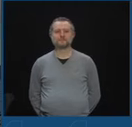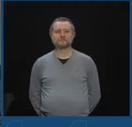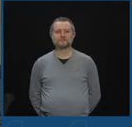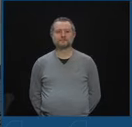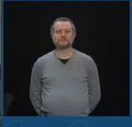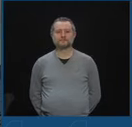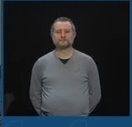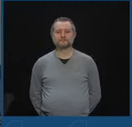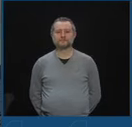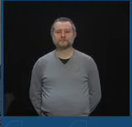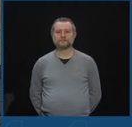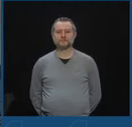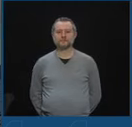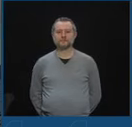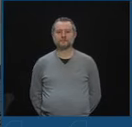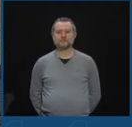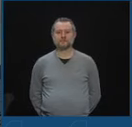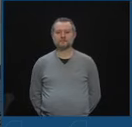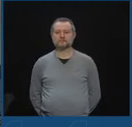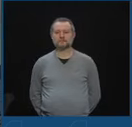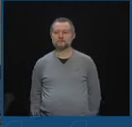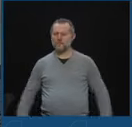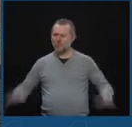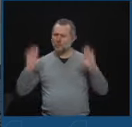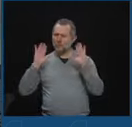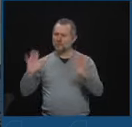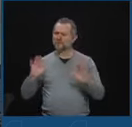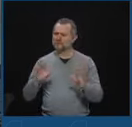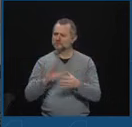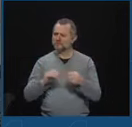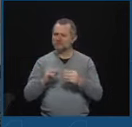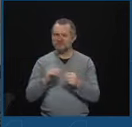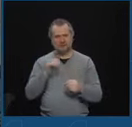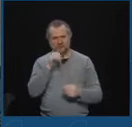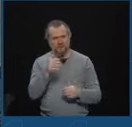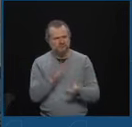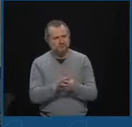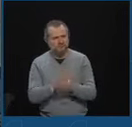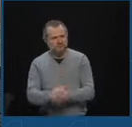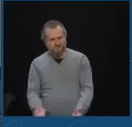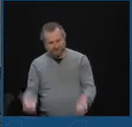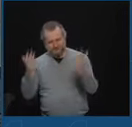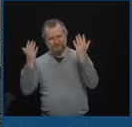Isn't that wonderful? Give yourselves a round of applause, because you just heard.